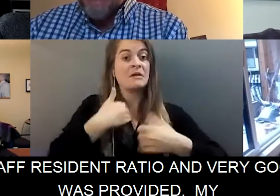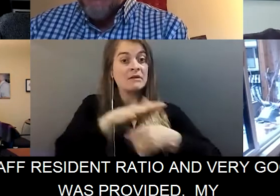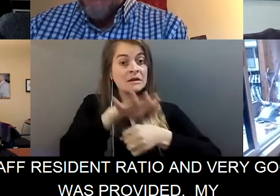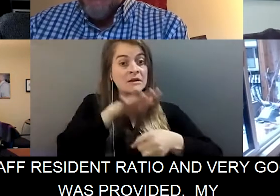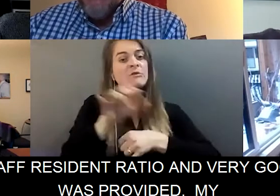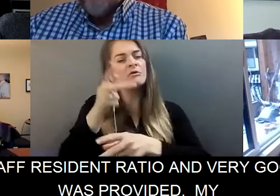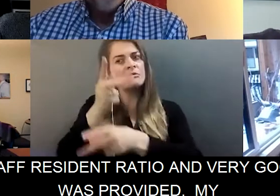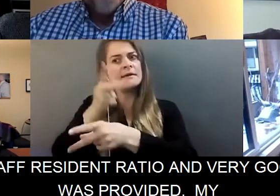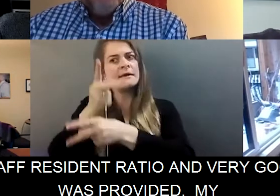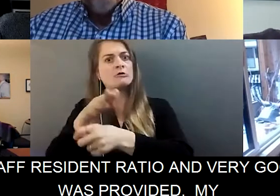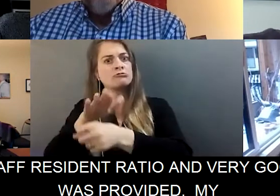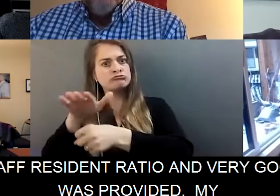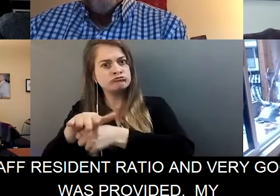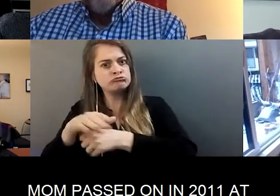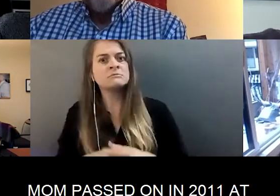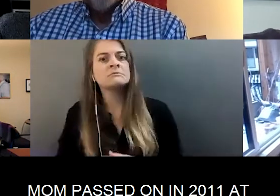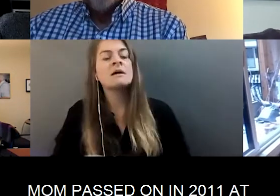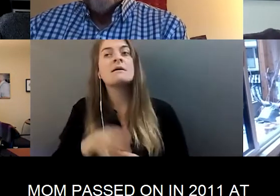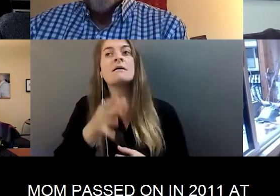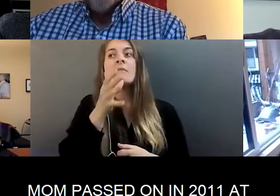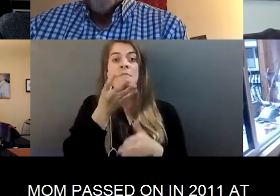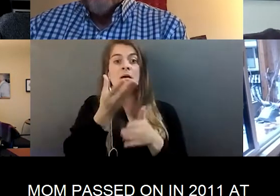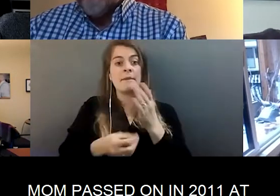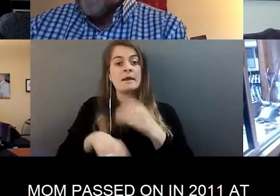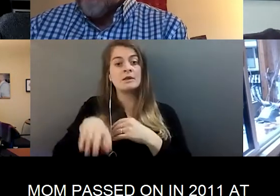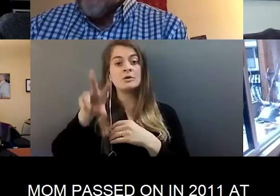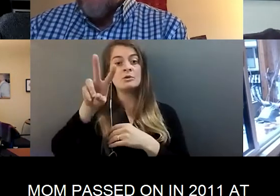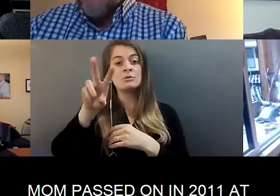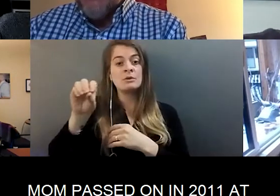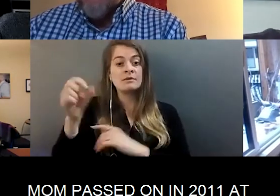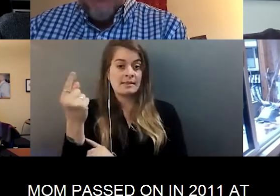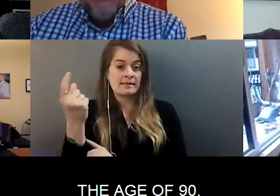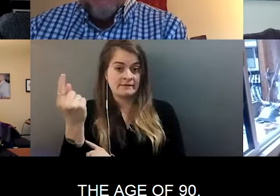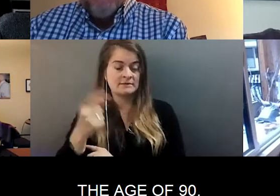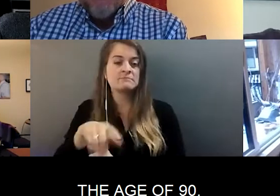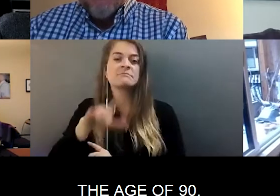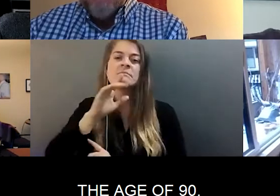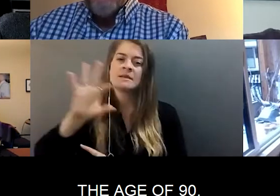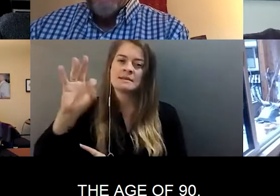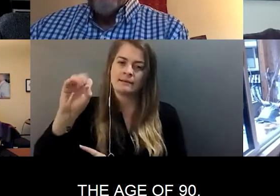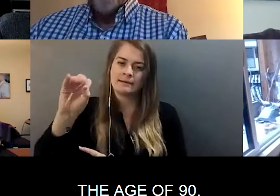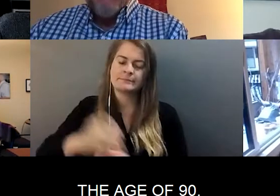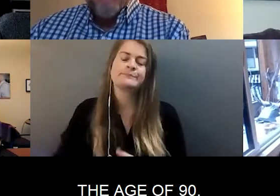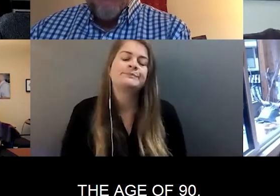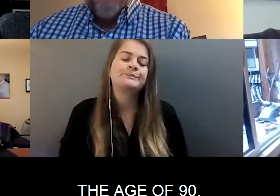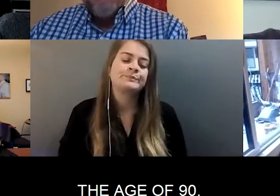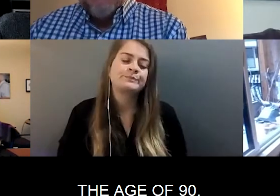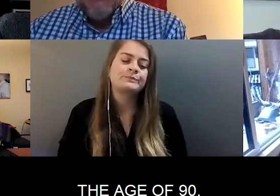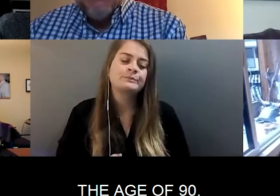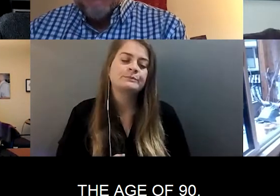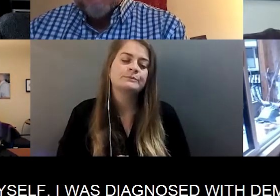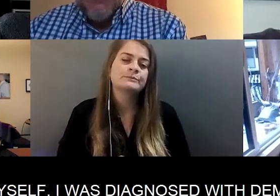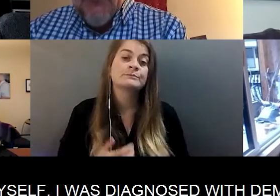provided. My mom passed on in 2011 at the age of 90. For